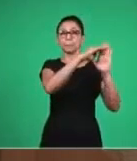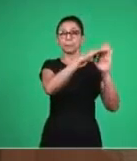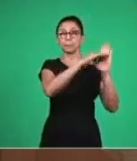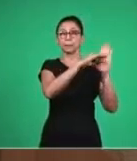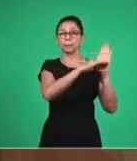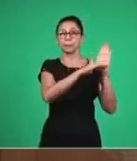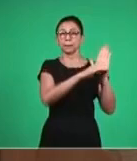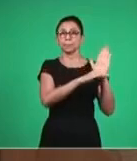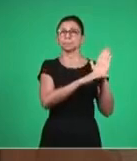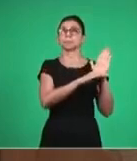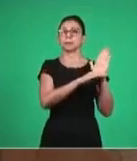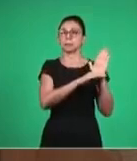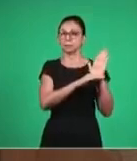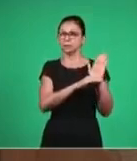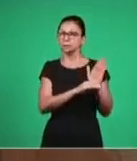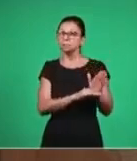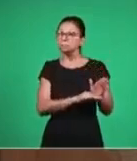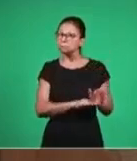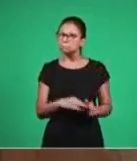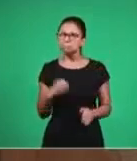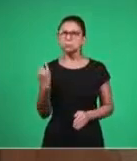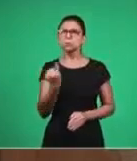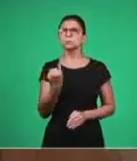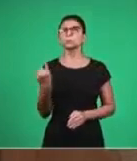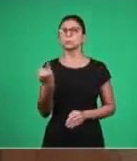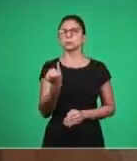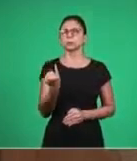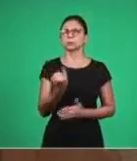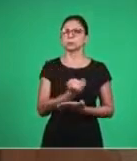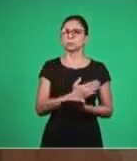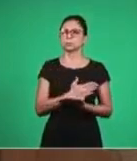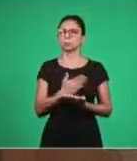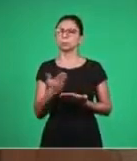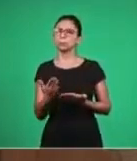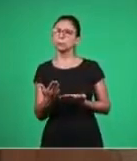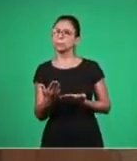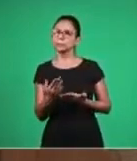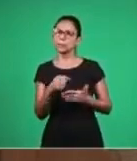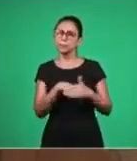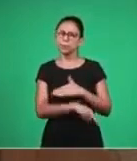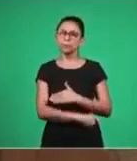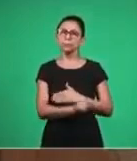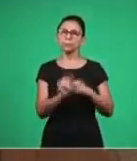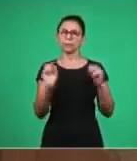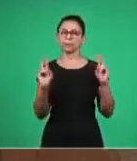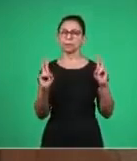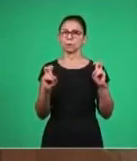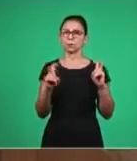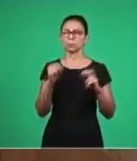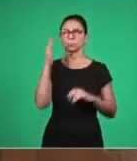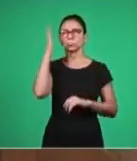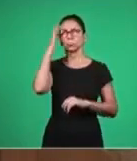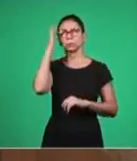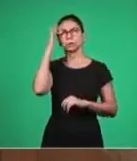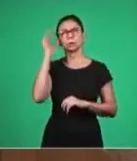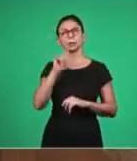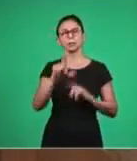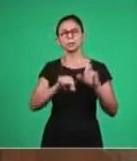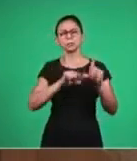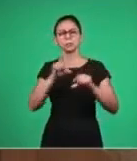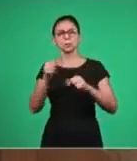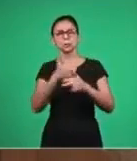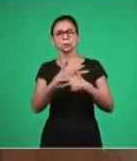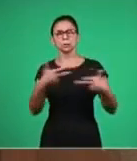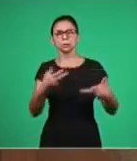that are very valuable when we begin to penetrate and understand what is good for our life.